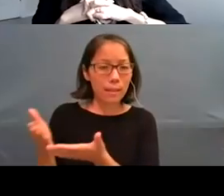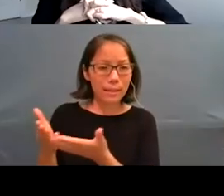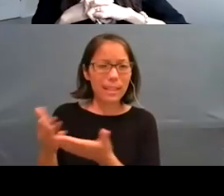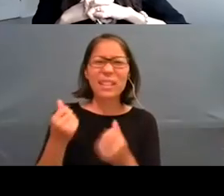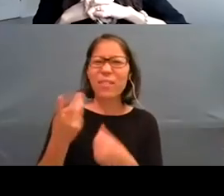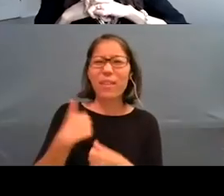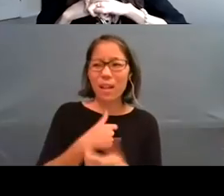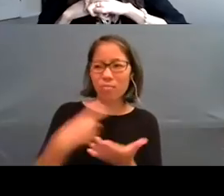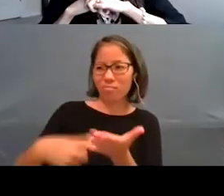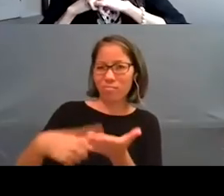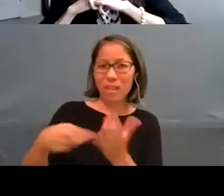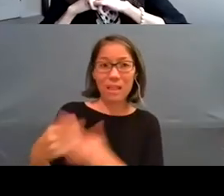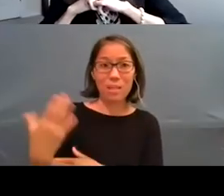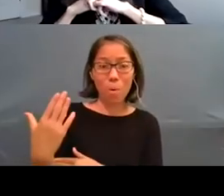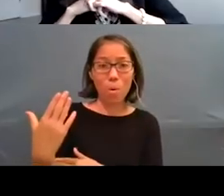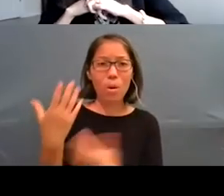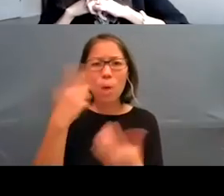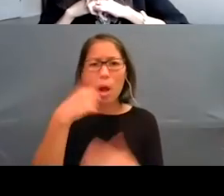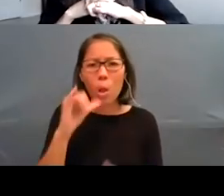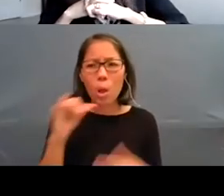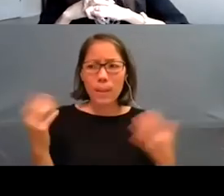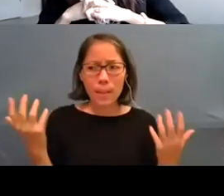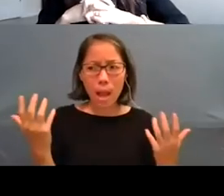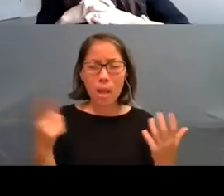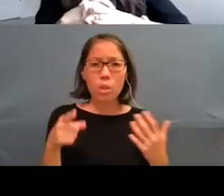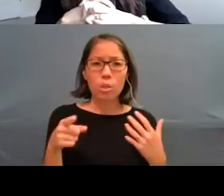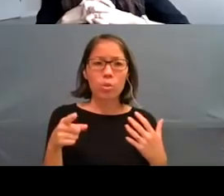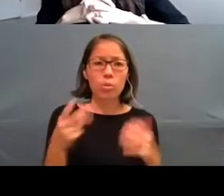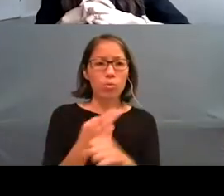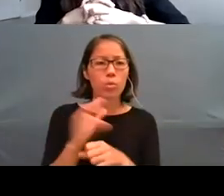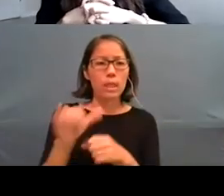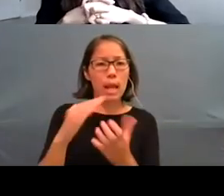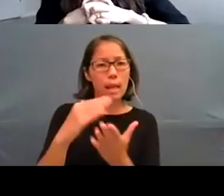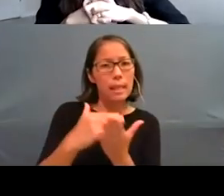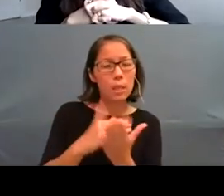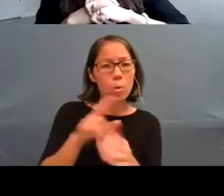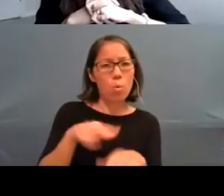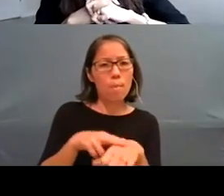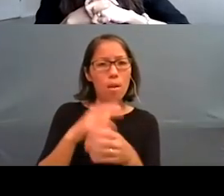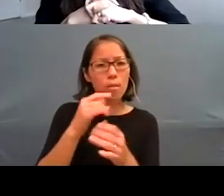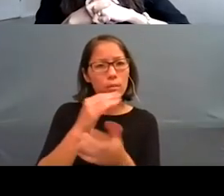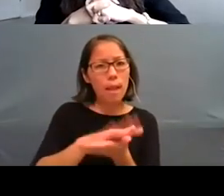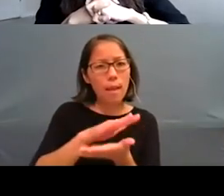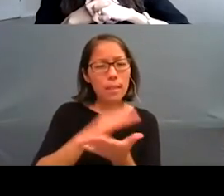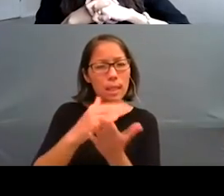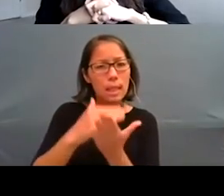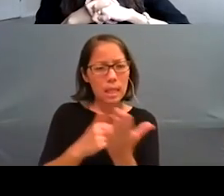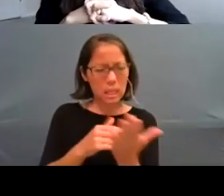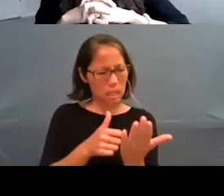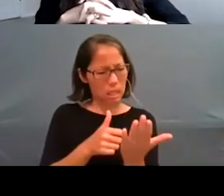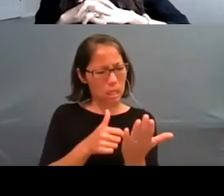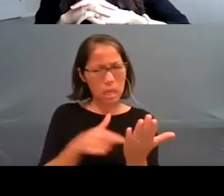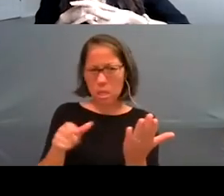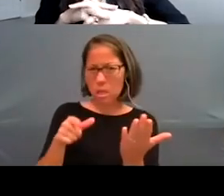this morning, and what does that look like? Do you take the list, the normal campus list, if you're going to be doing virtual, and go buy all the red and